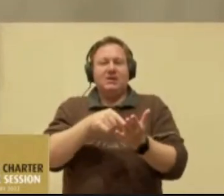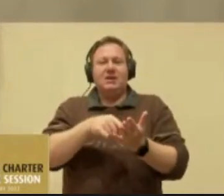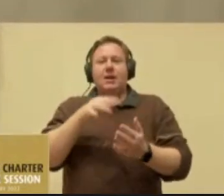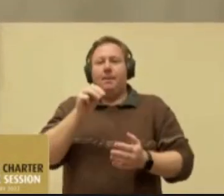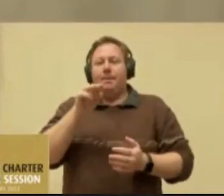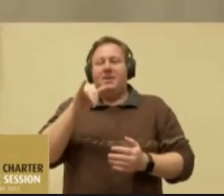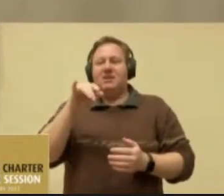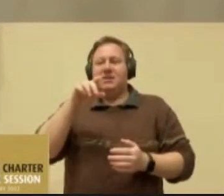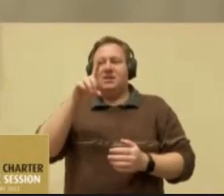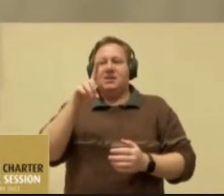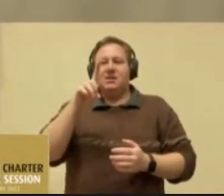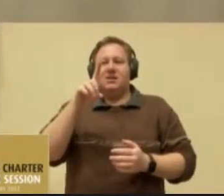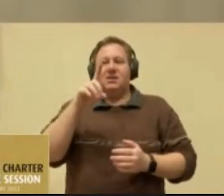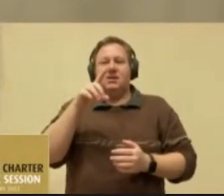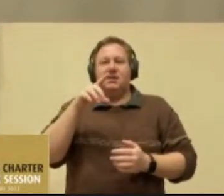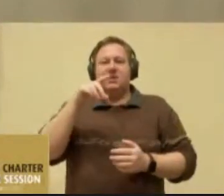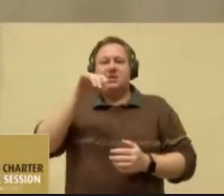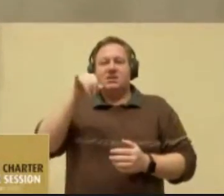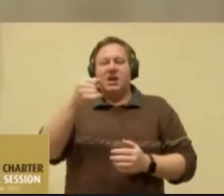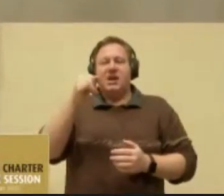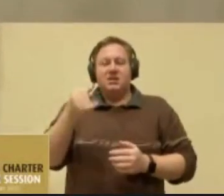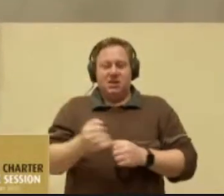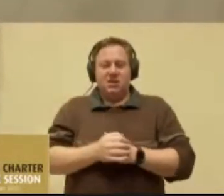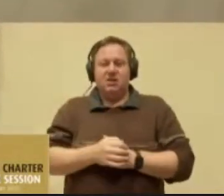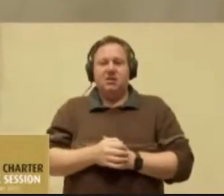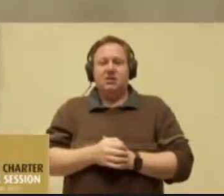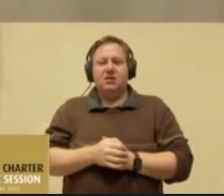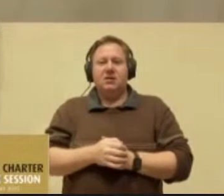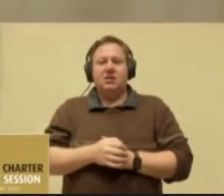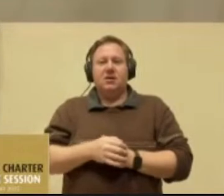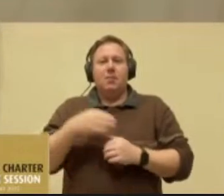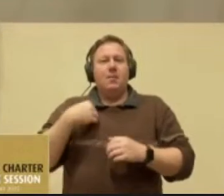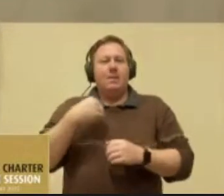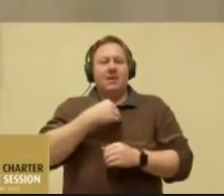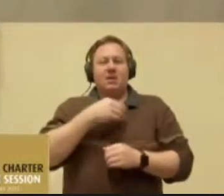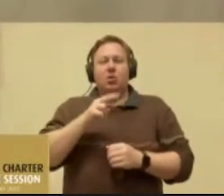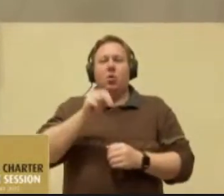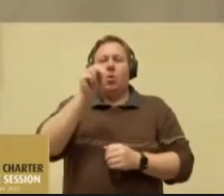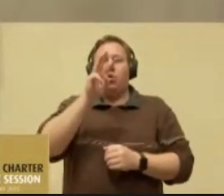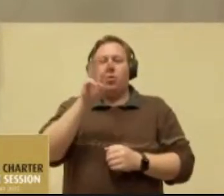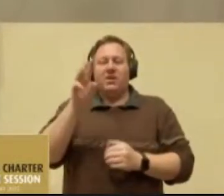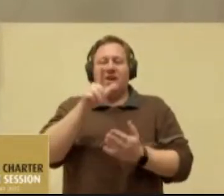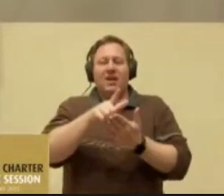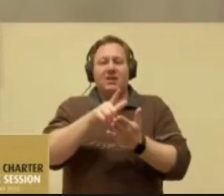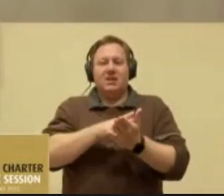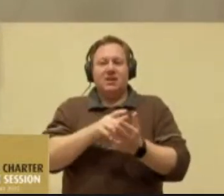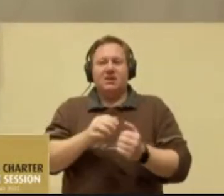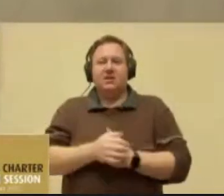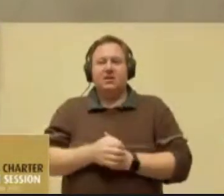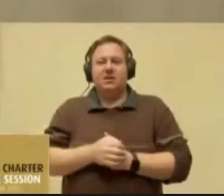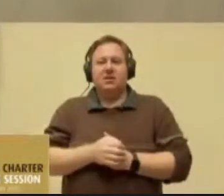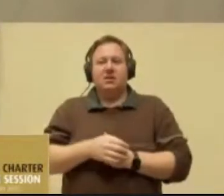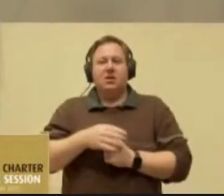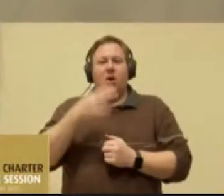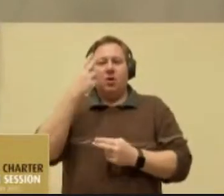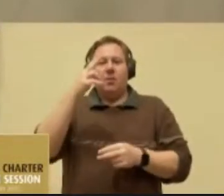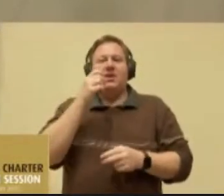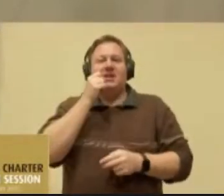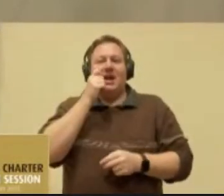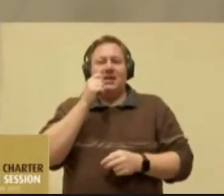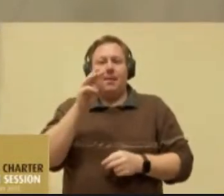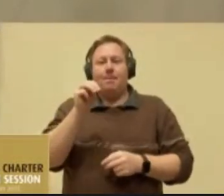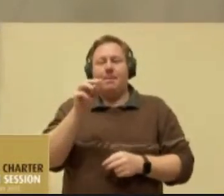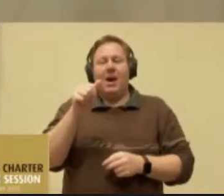members of the province northwest provincial legislature honorable democracy in